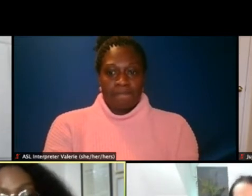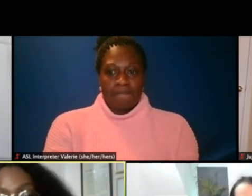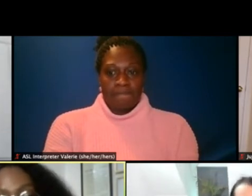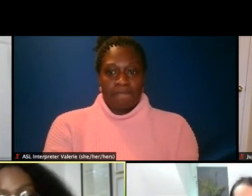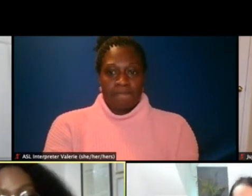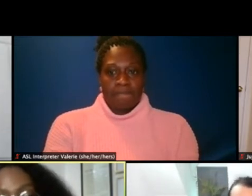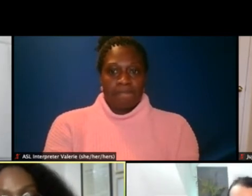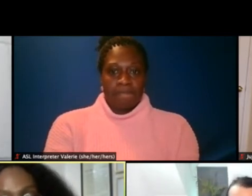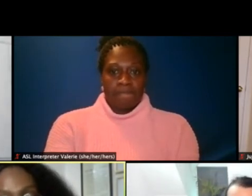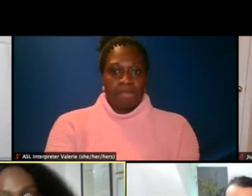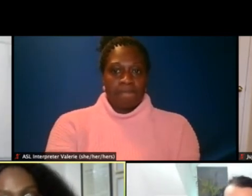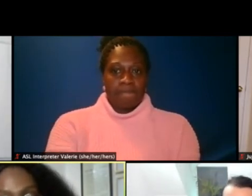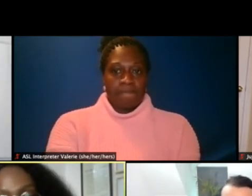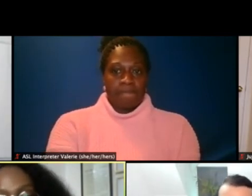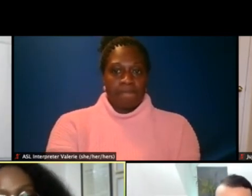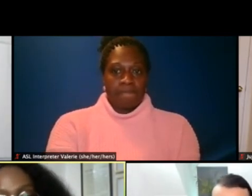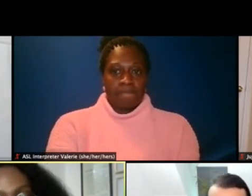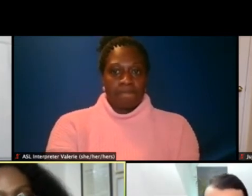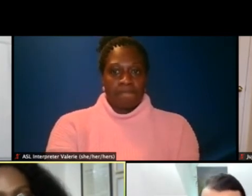É isso.